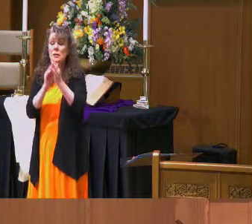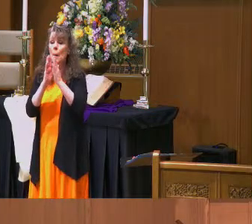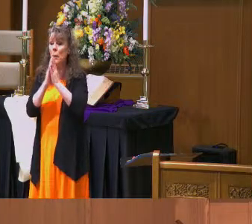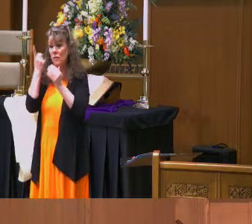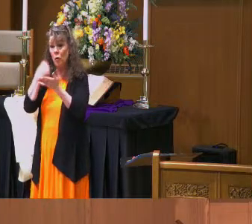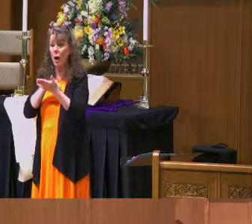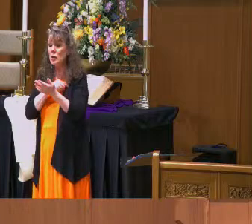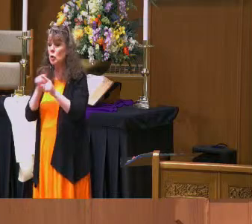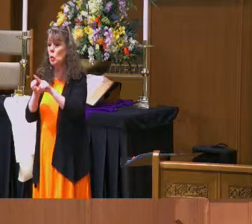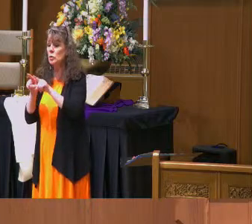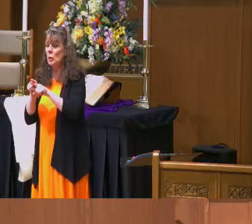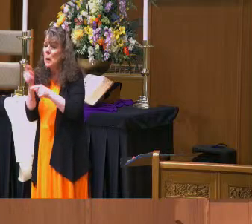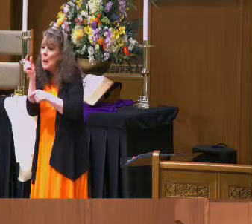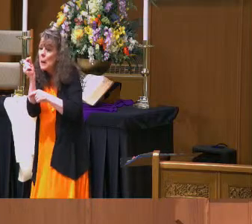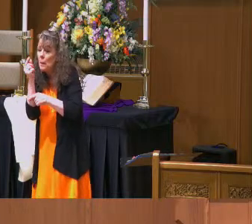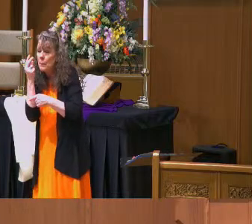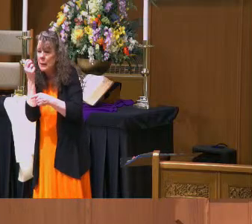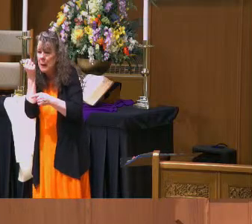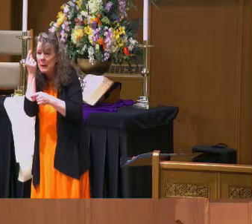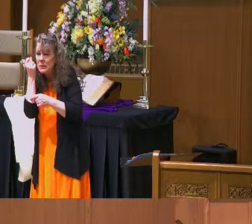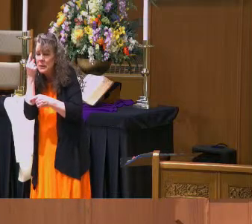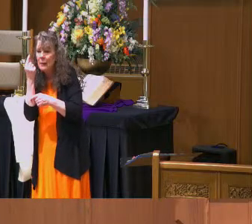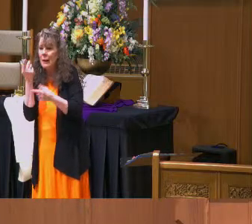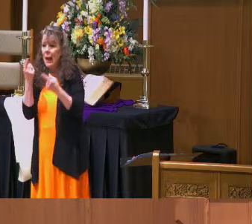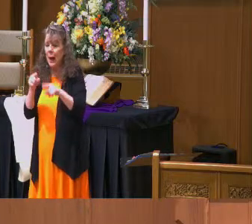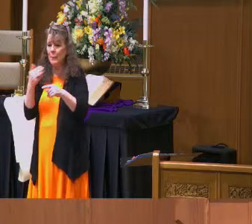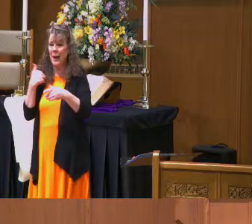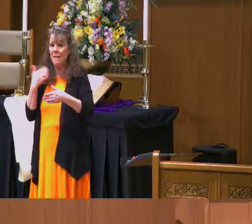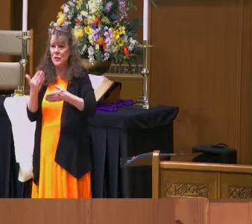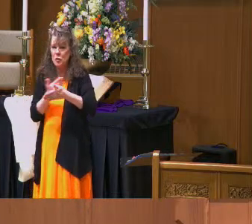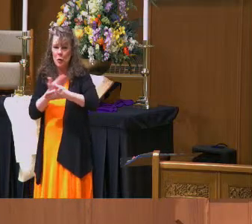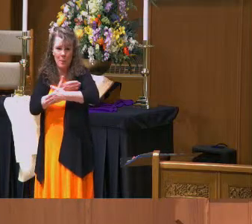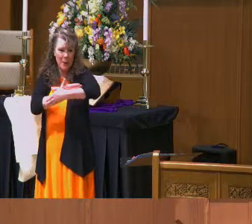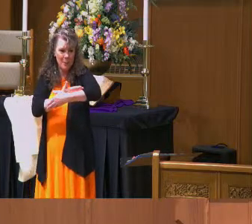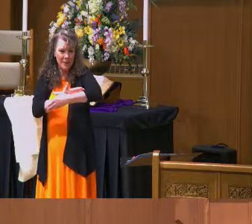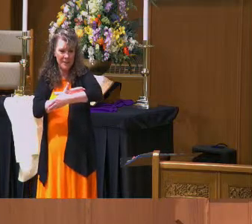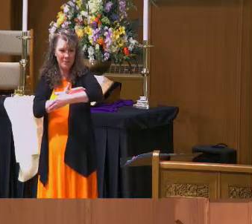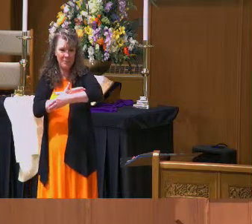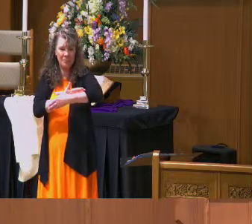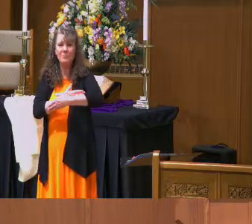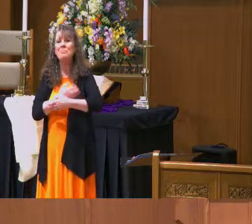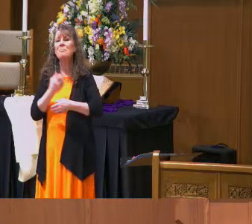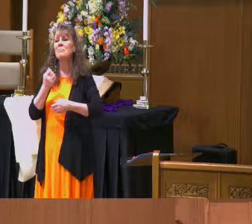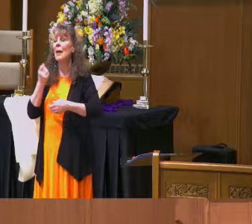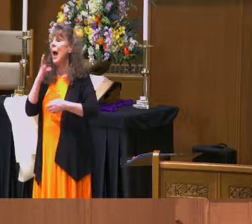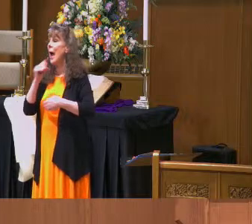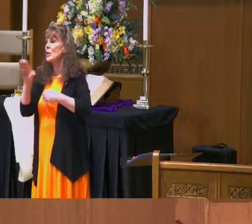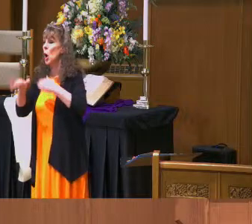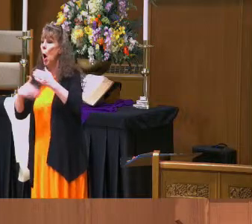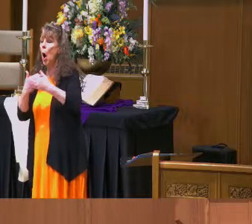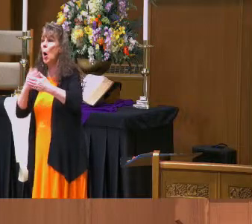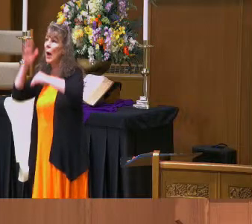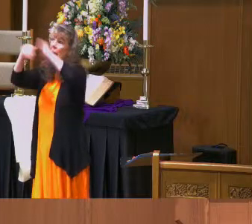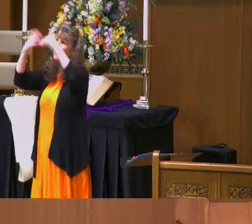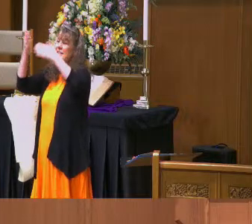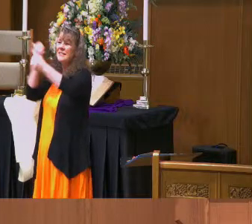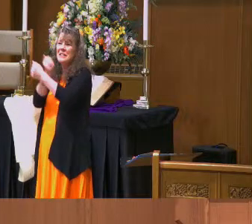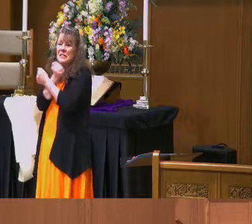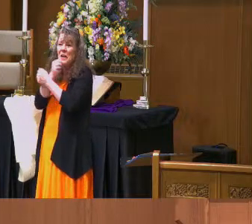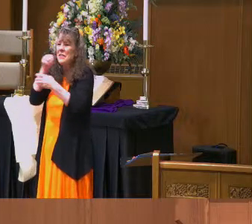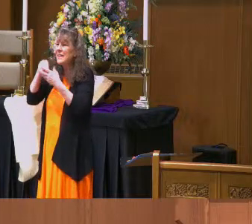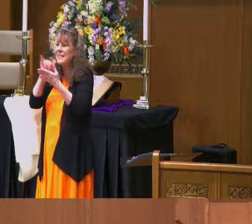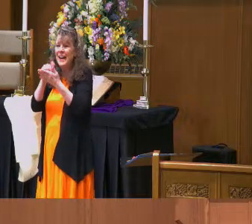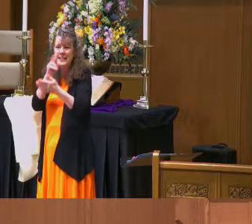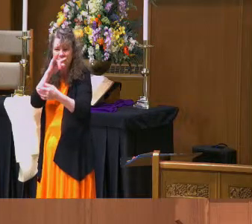Those glimpses can be when you hold a beautiful brand new baby and all of heaven's love is in that